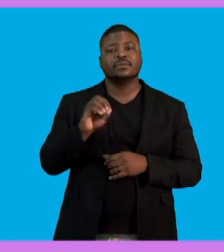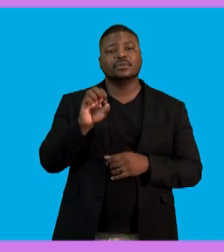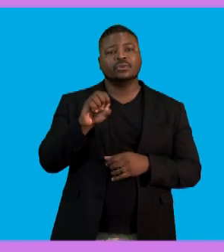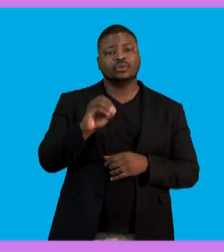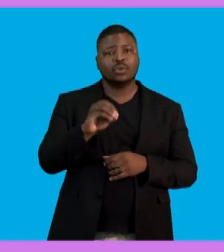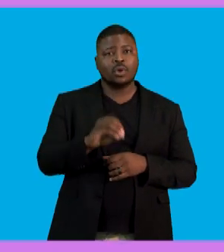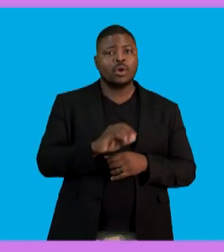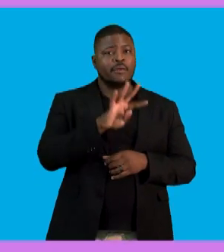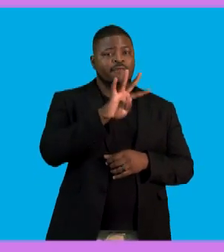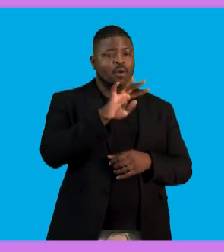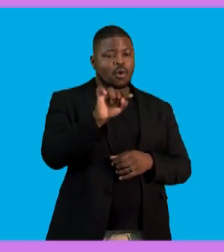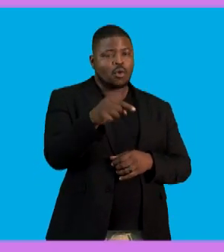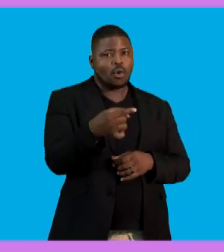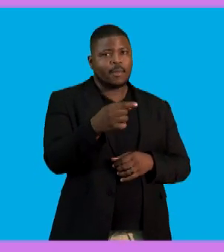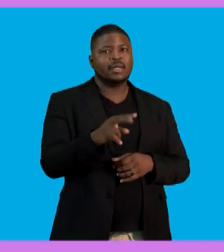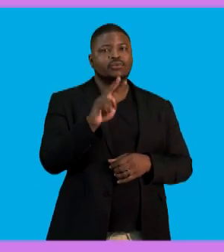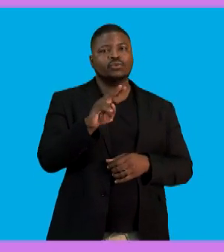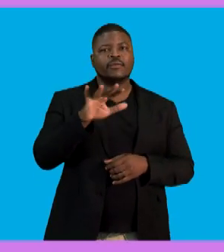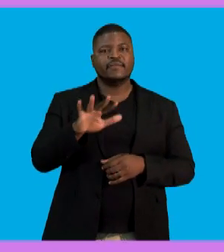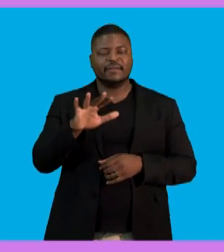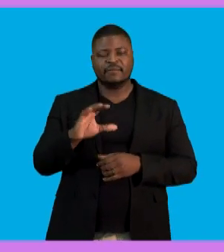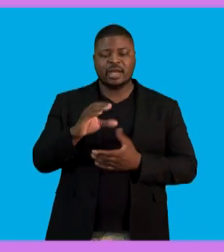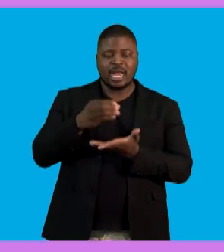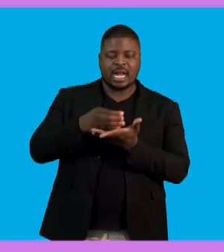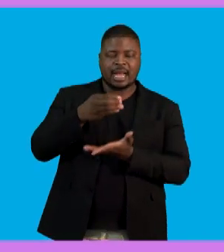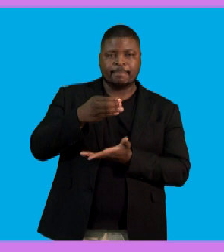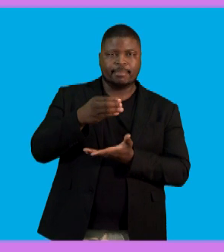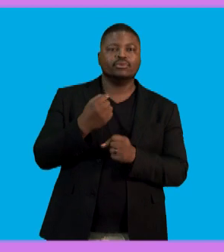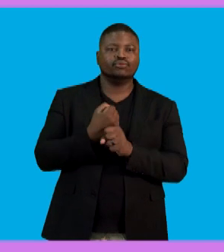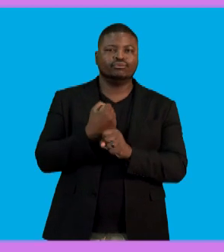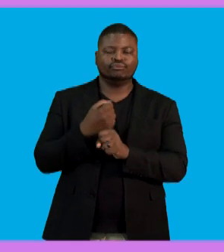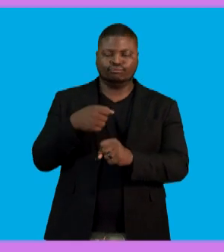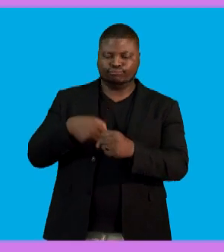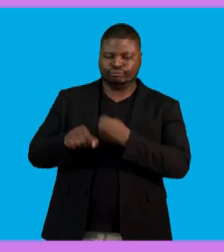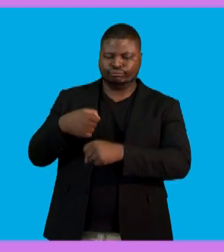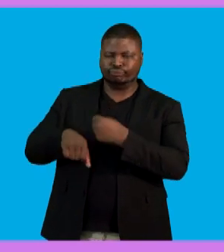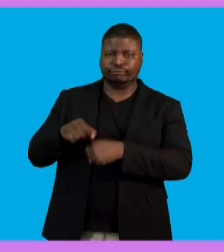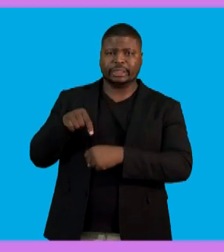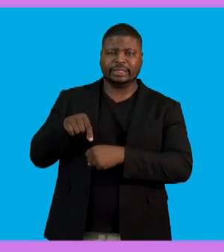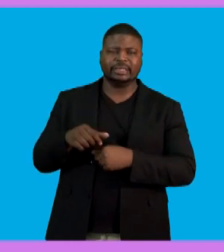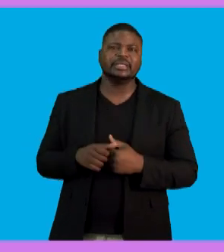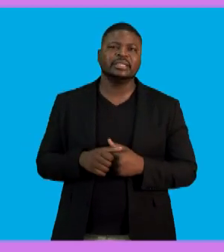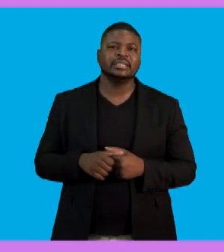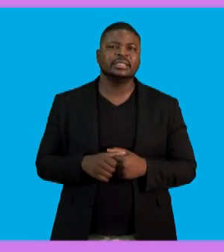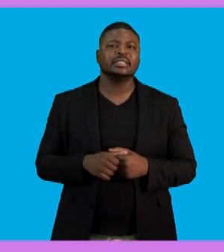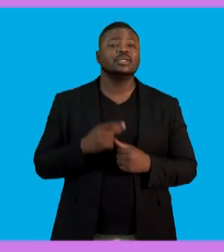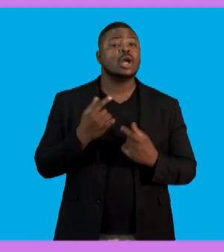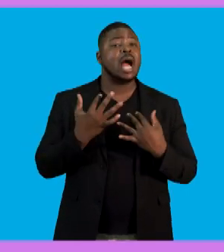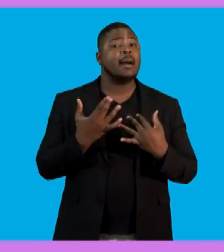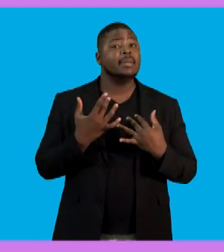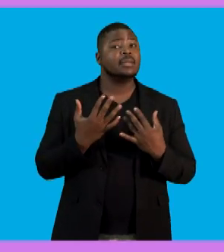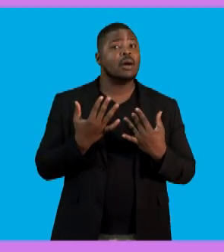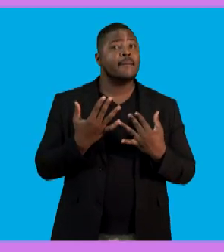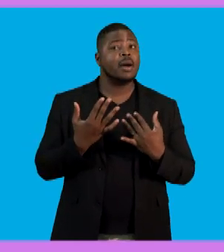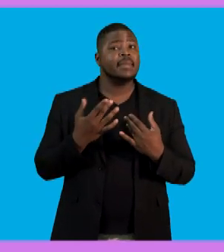4.25 cups that are used to bake this 1 milk tart. Then how many liters? This is requiring us